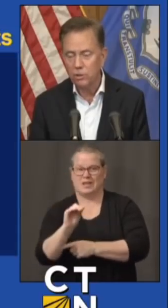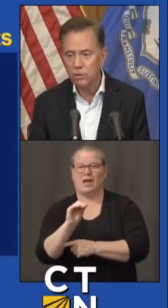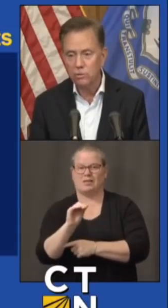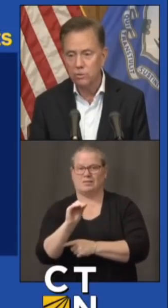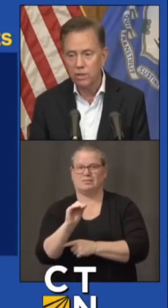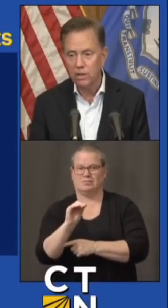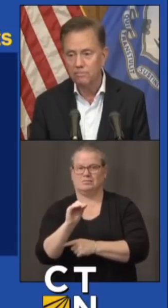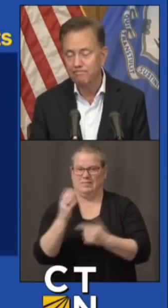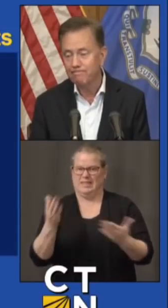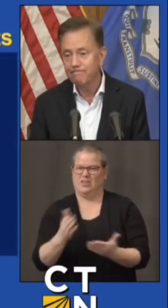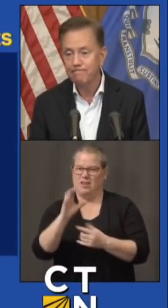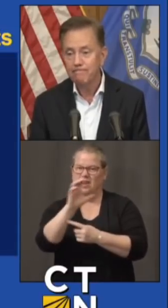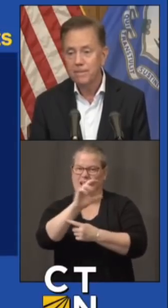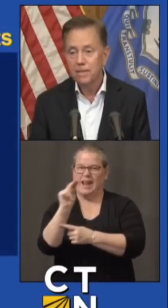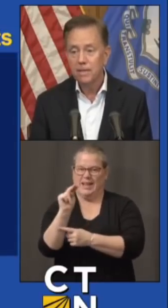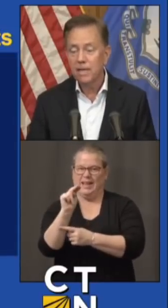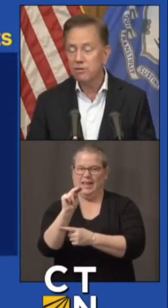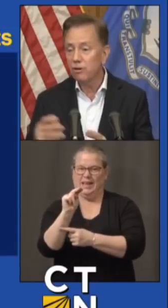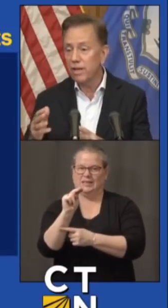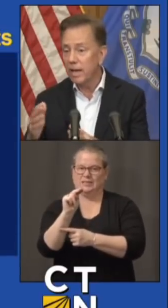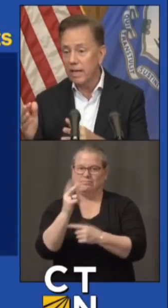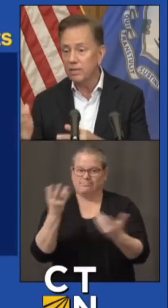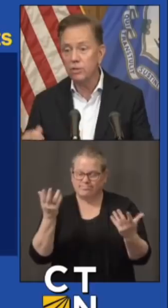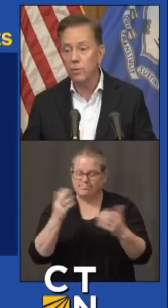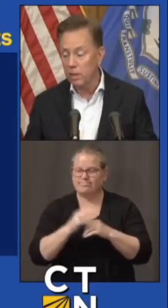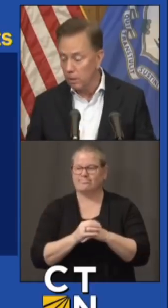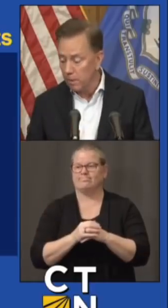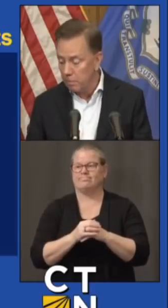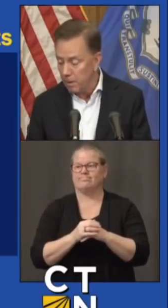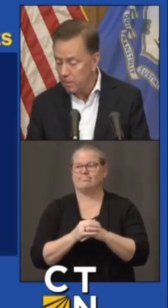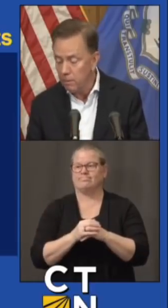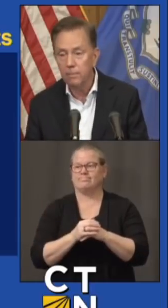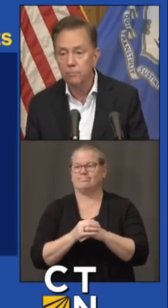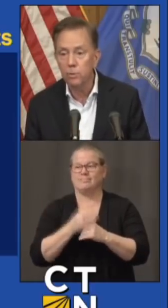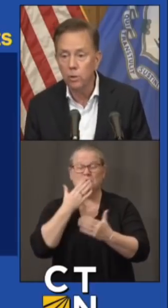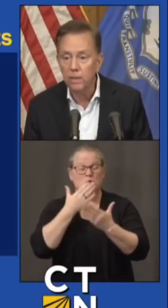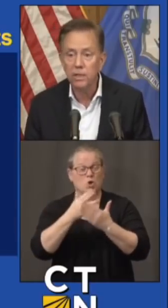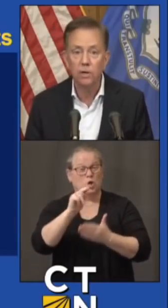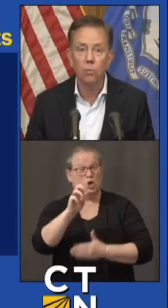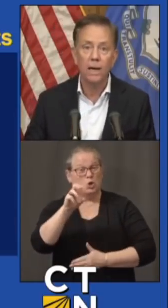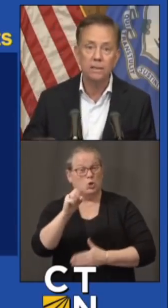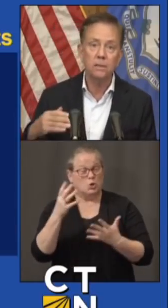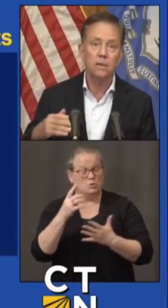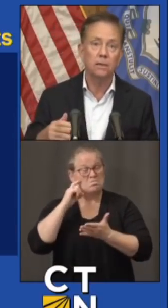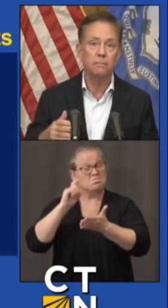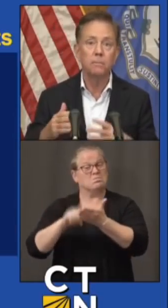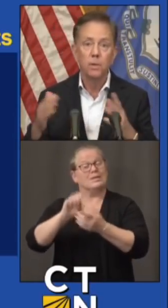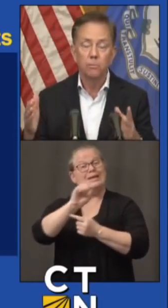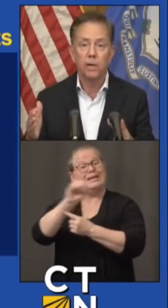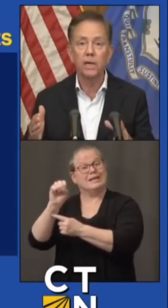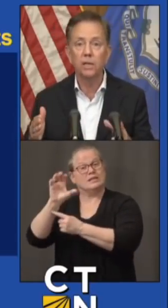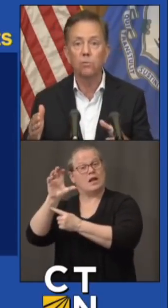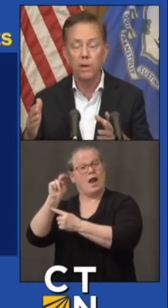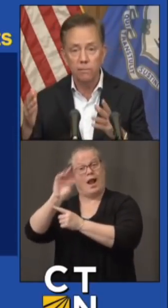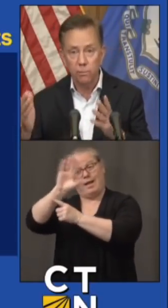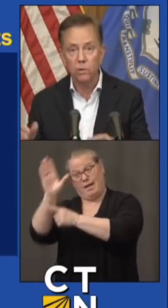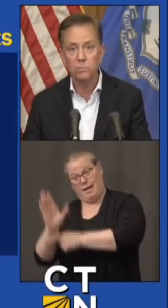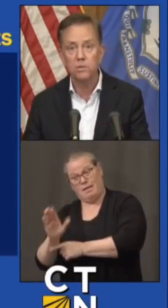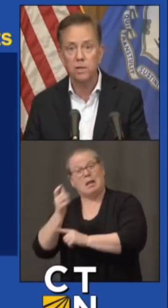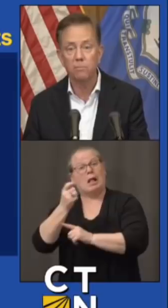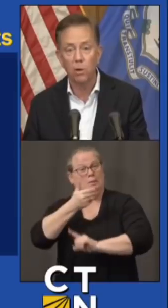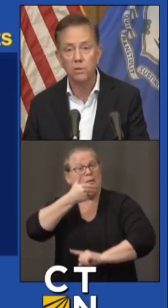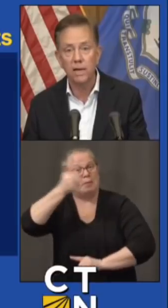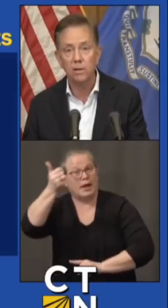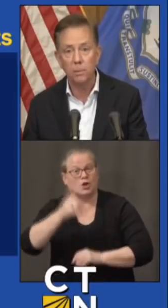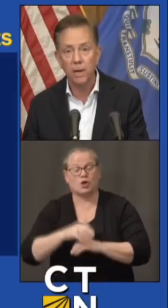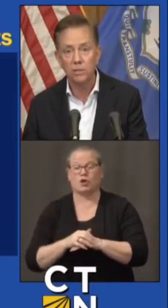What's the good news there? Eastern Connecticut's doing a little bit better. New London and Groton bringing in the reinforcements.